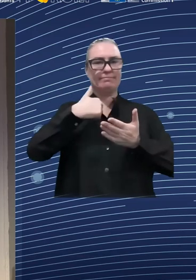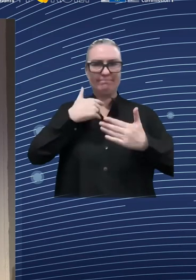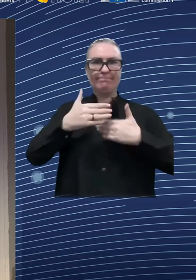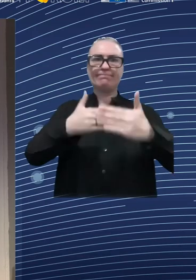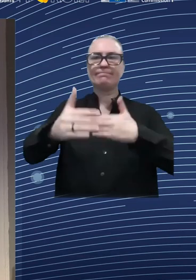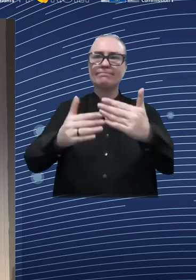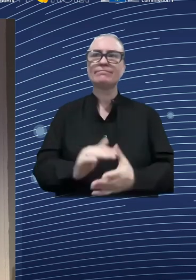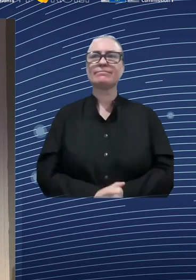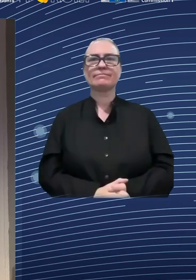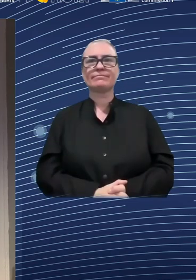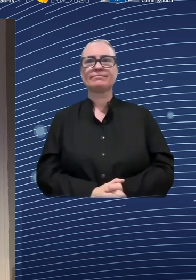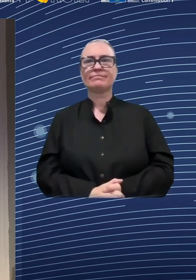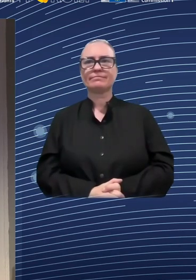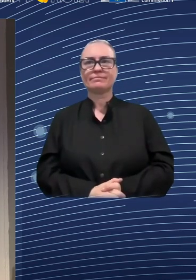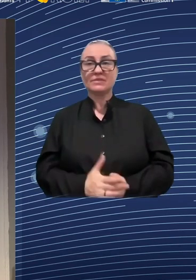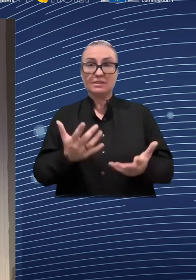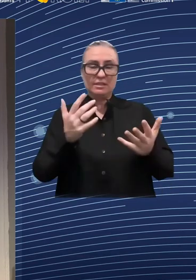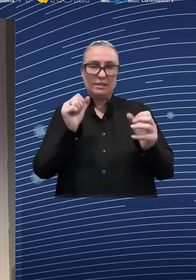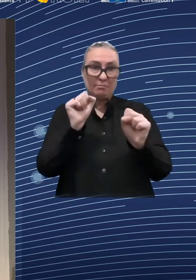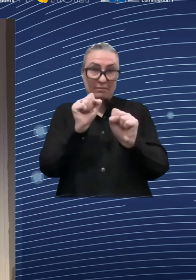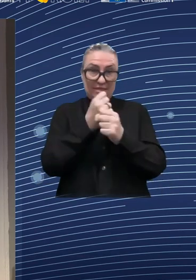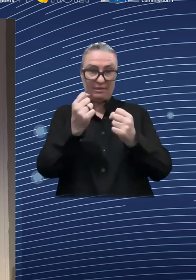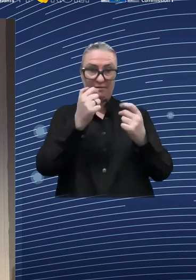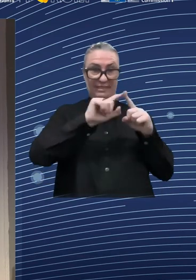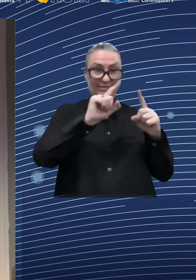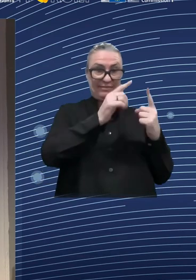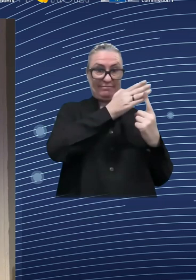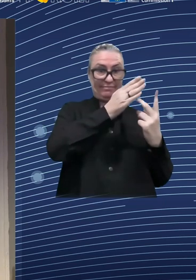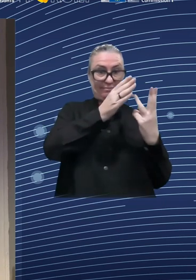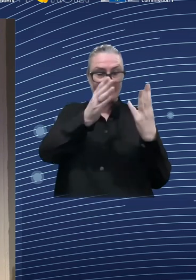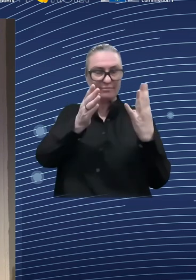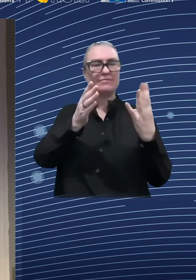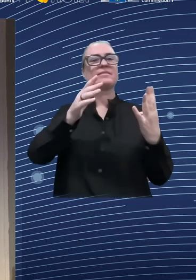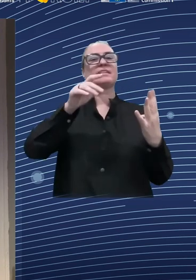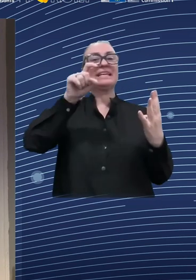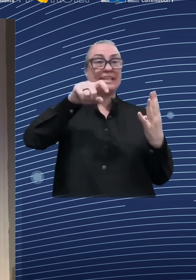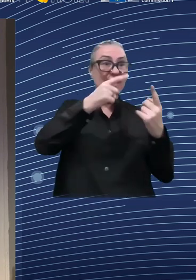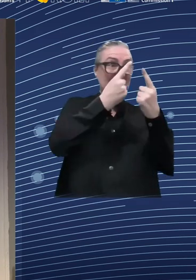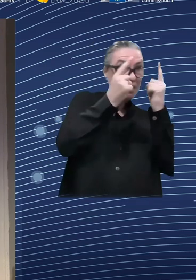one framework that we can use as a kind of menu on both sides, from